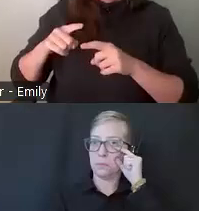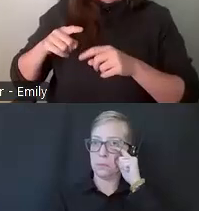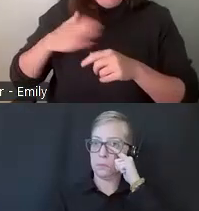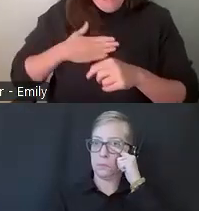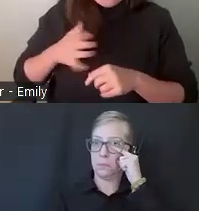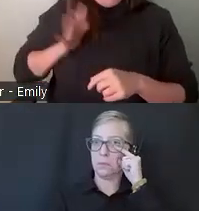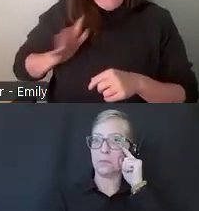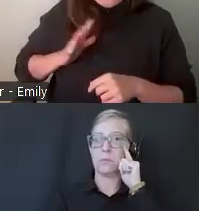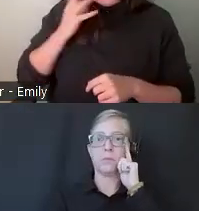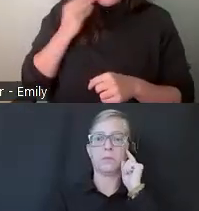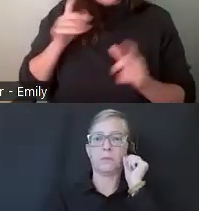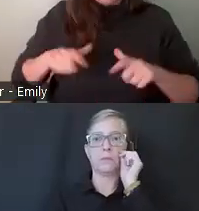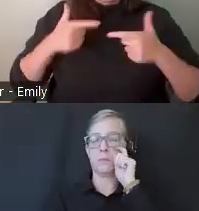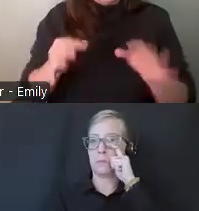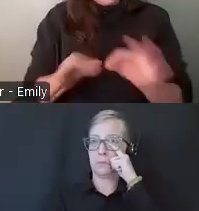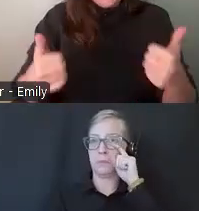perception.